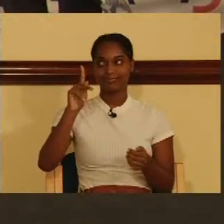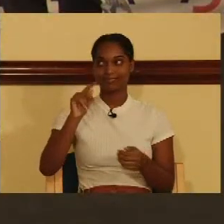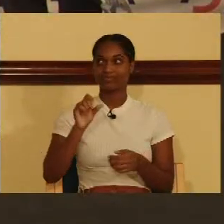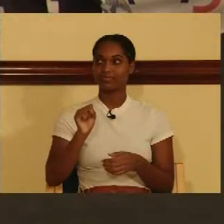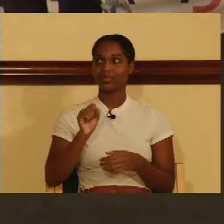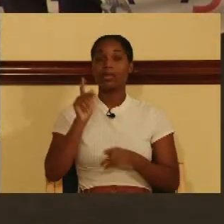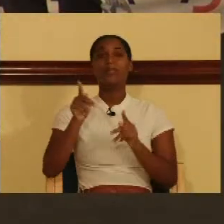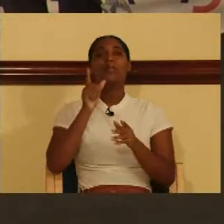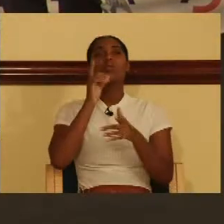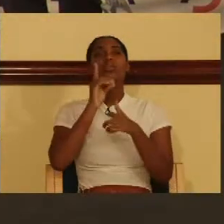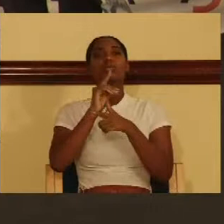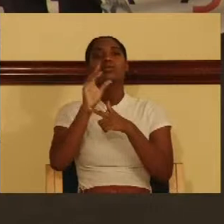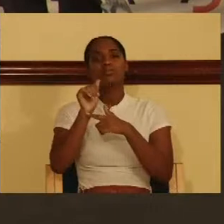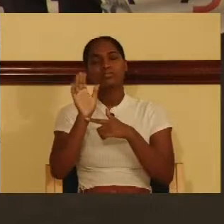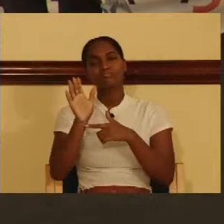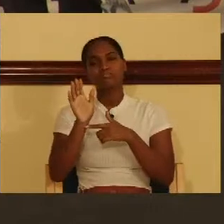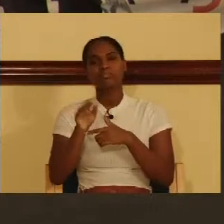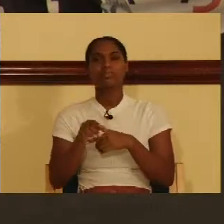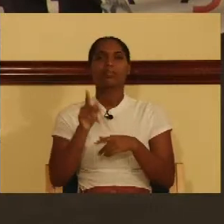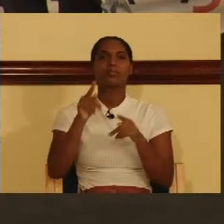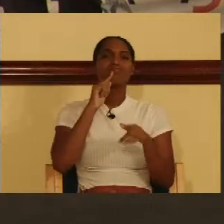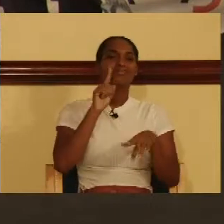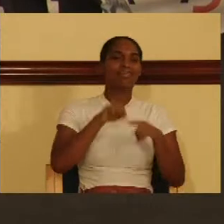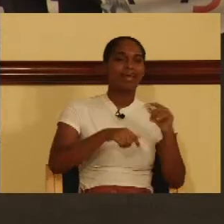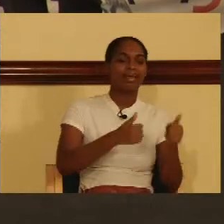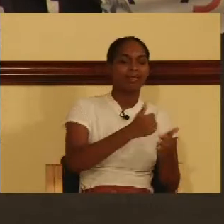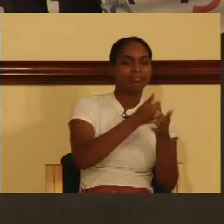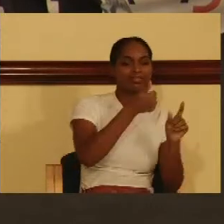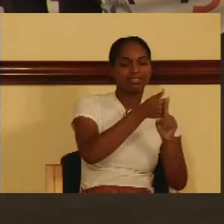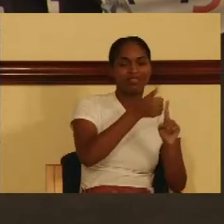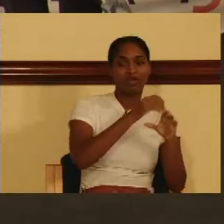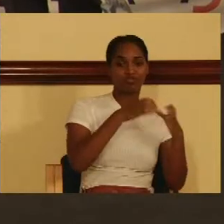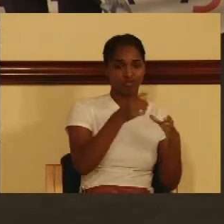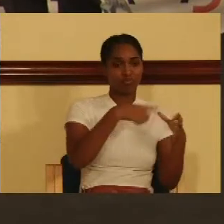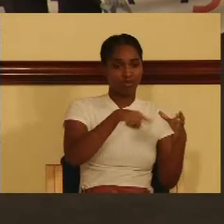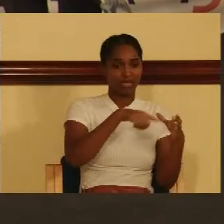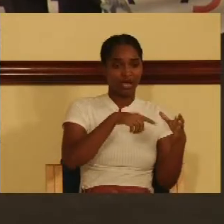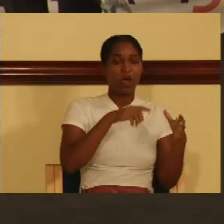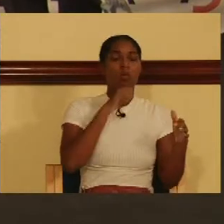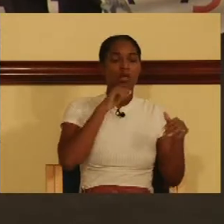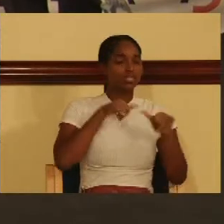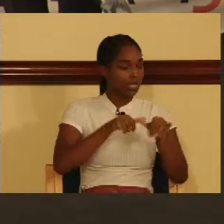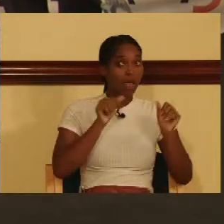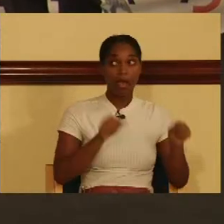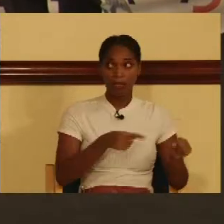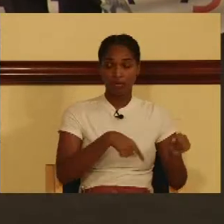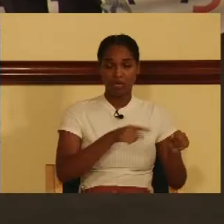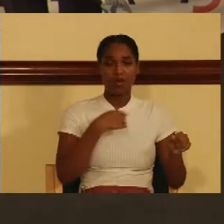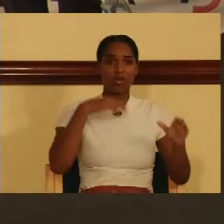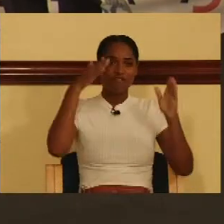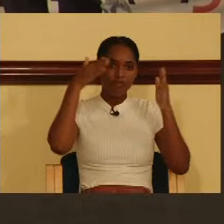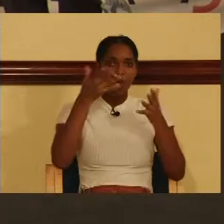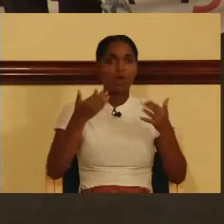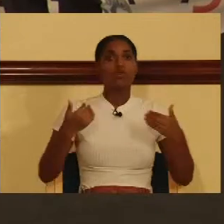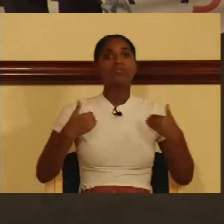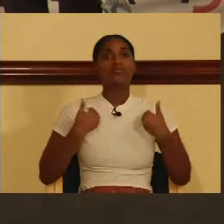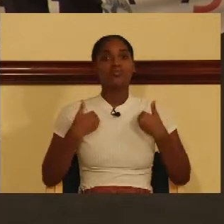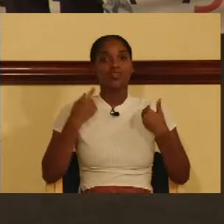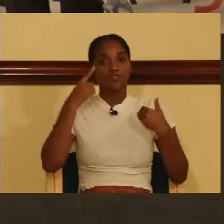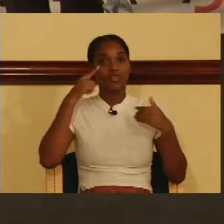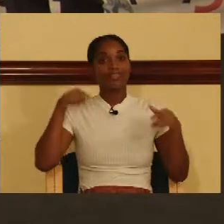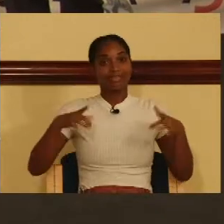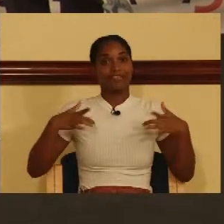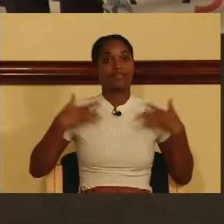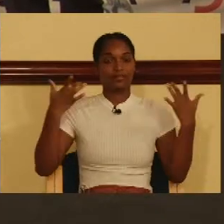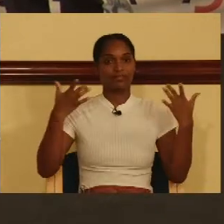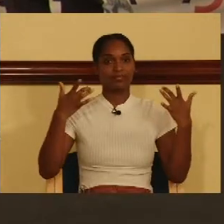Persons with disabilities, a vulnerable group in our society, but a group that is, of course, well-abled. And we're focusing on youth for this forum. Let me start off